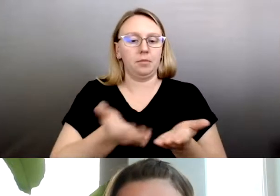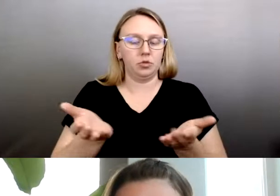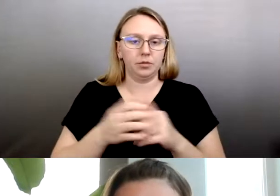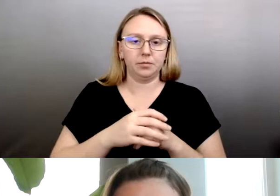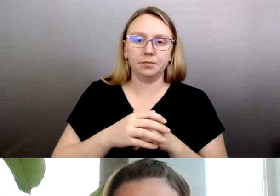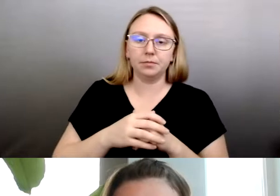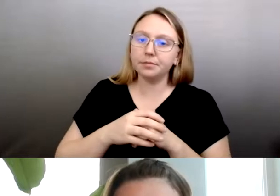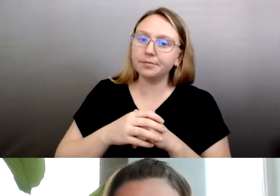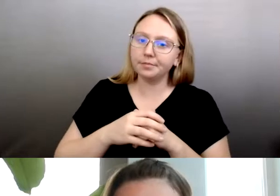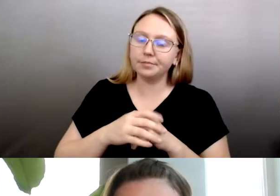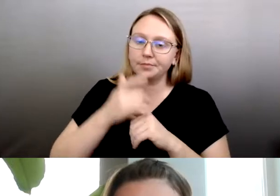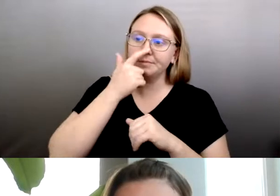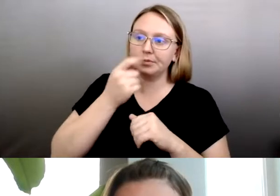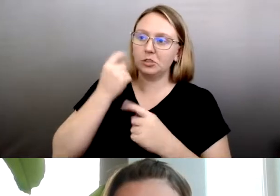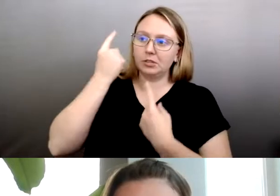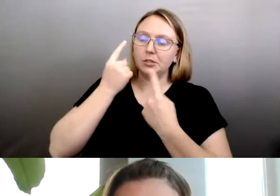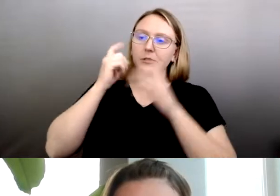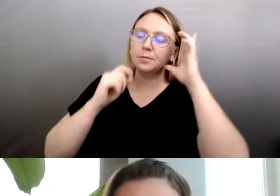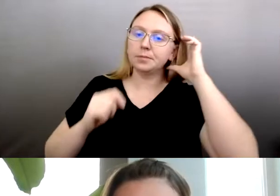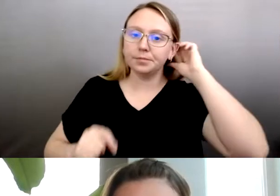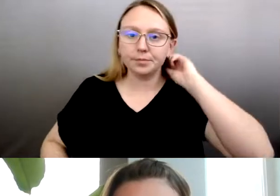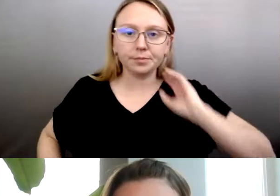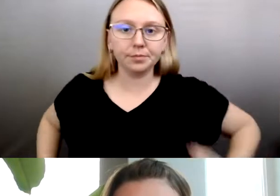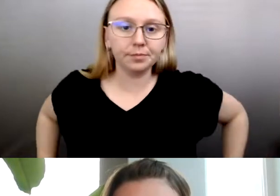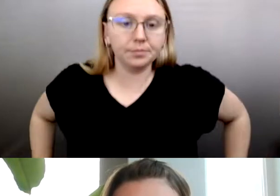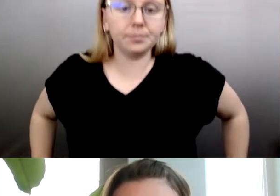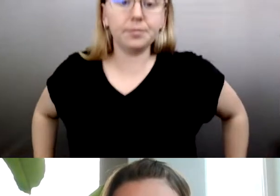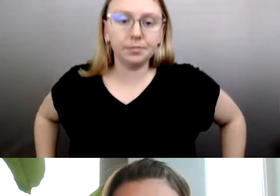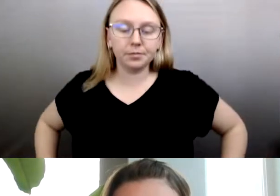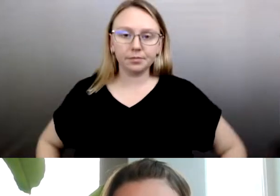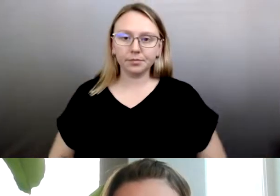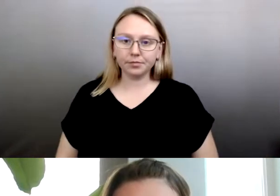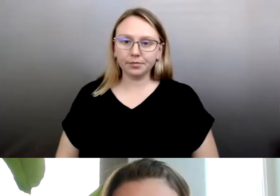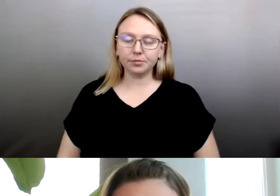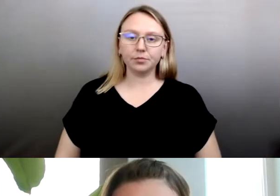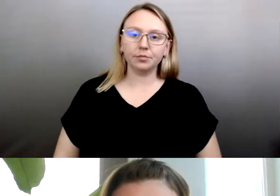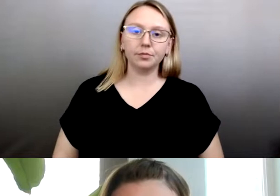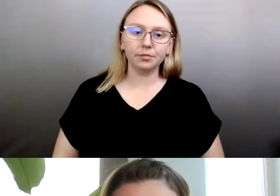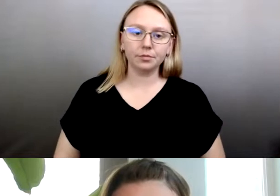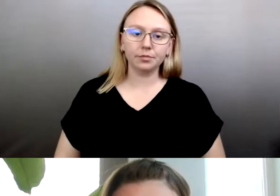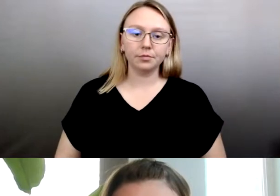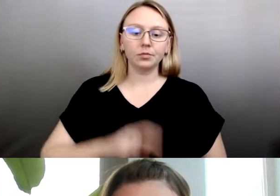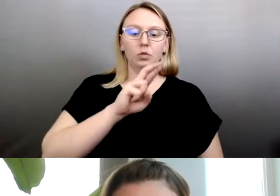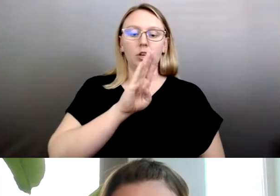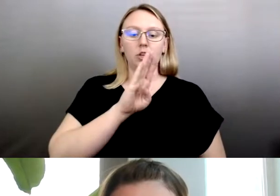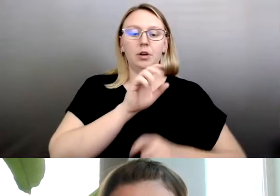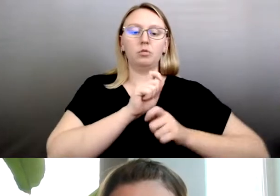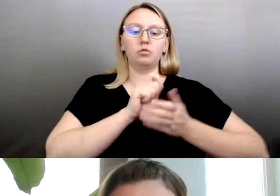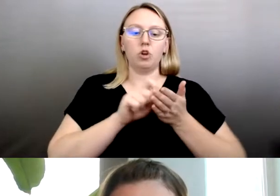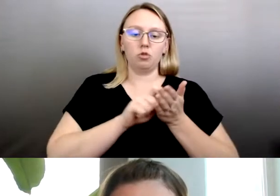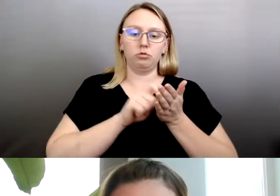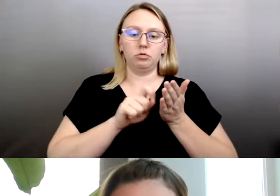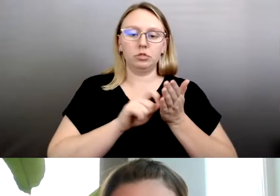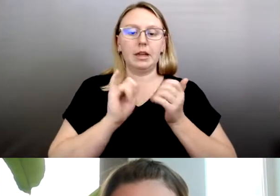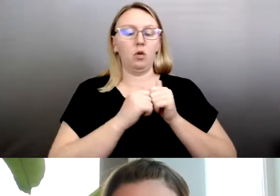Yeah, it's interesting to think about. And I think he wrote about how eventually, like we think of this